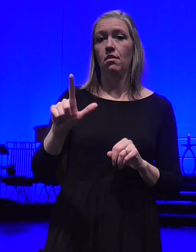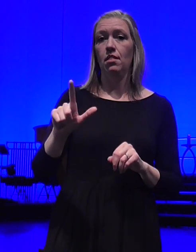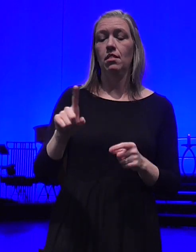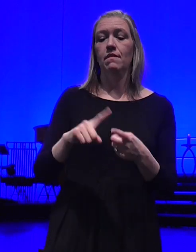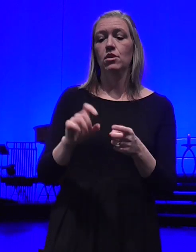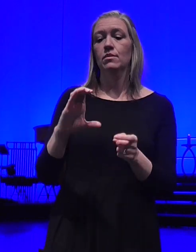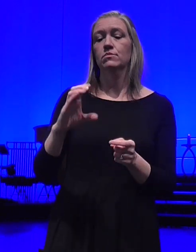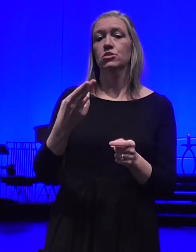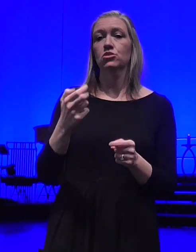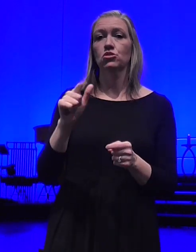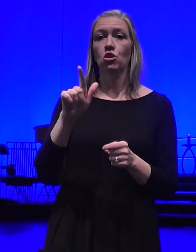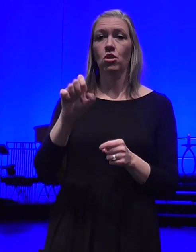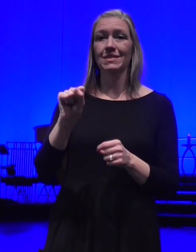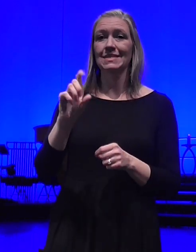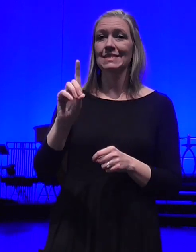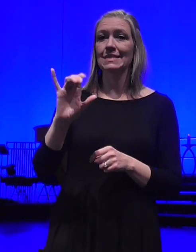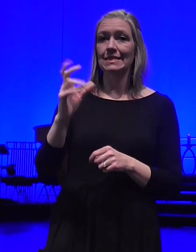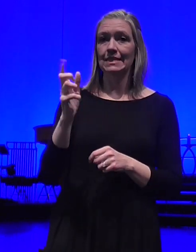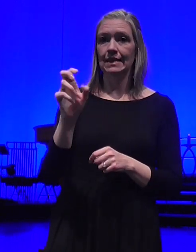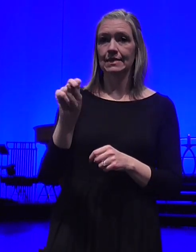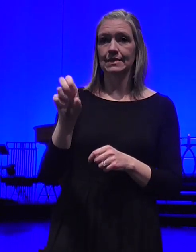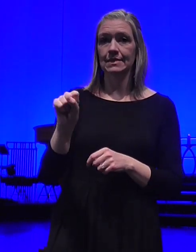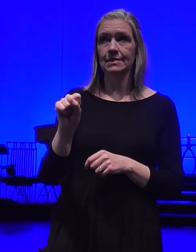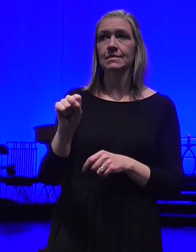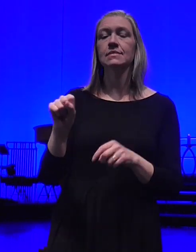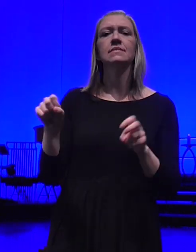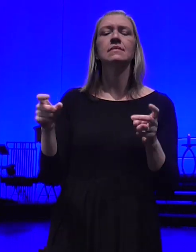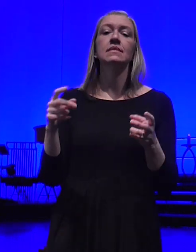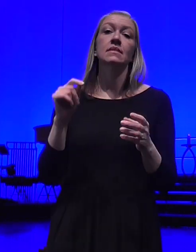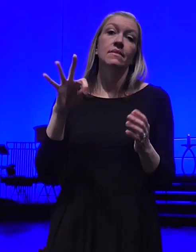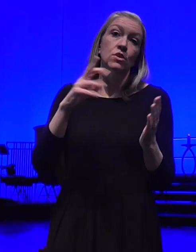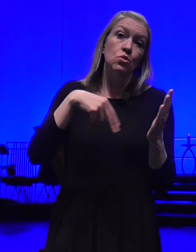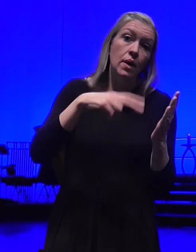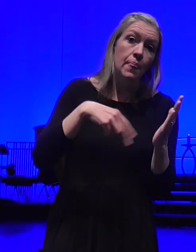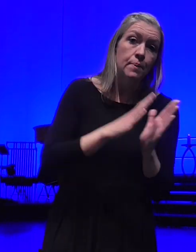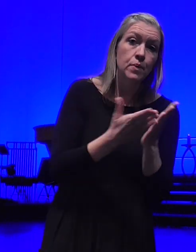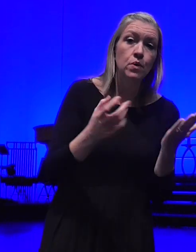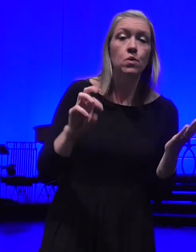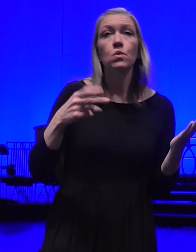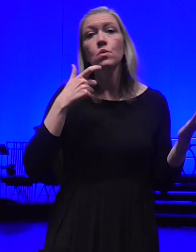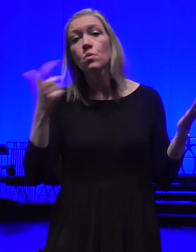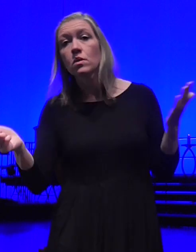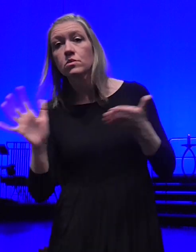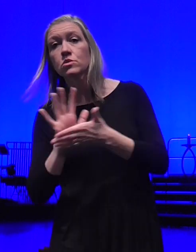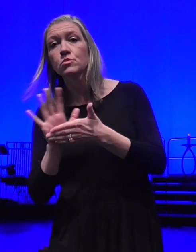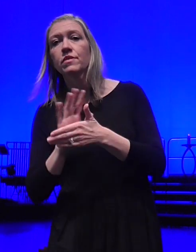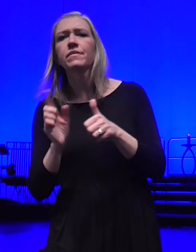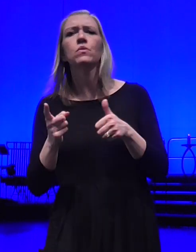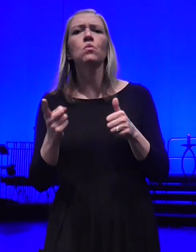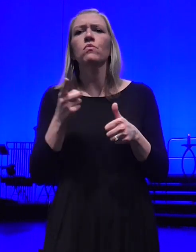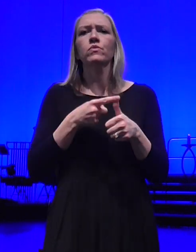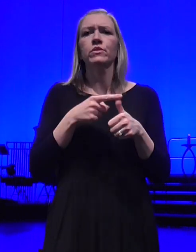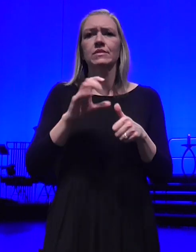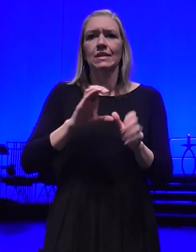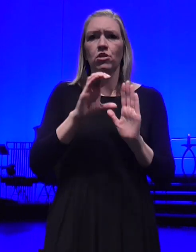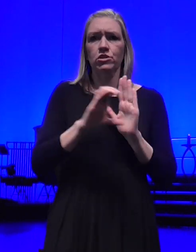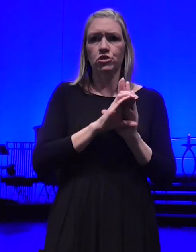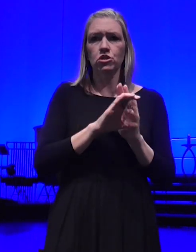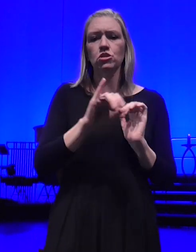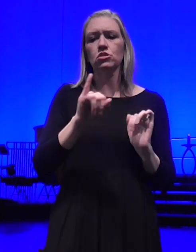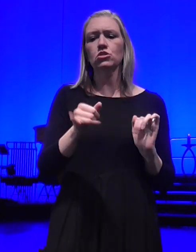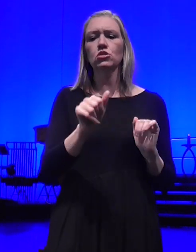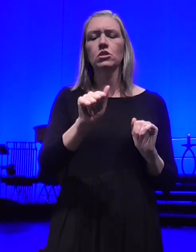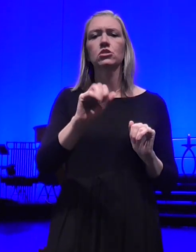first characters you see, if you, even in reading the book, but if you've watched the movie, is Jacob Marley. And